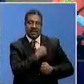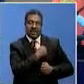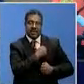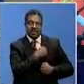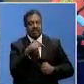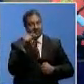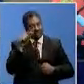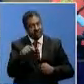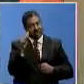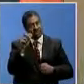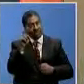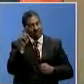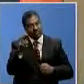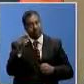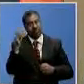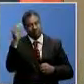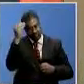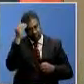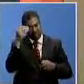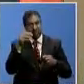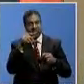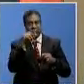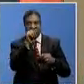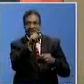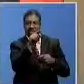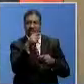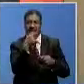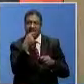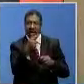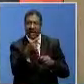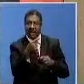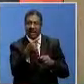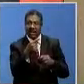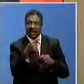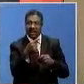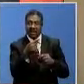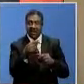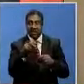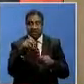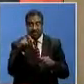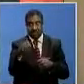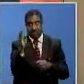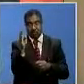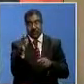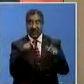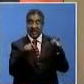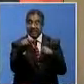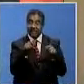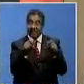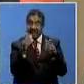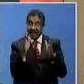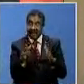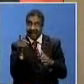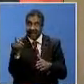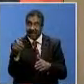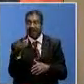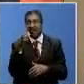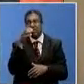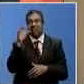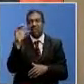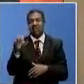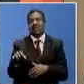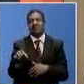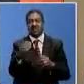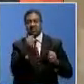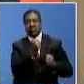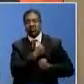in the West African country. In a statement, President Hichilema has also said that the UPND administration condemns the unconstitutional